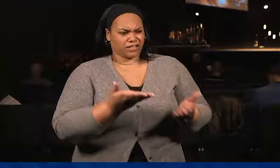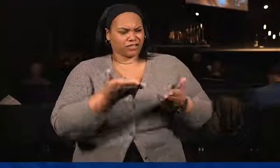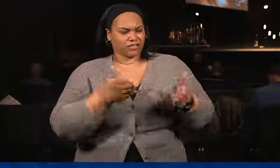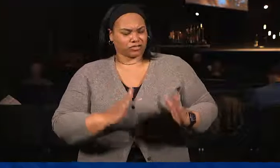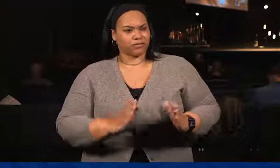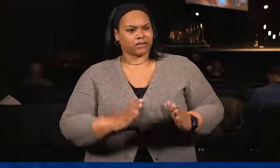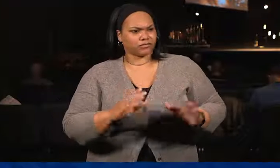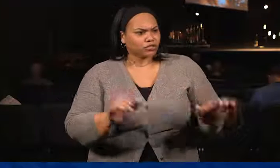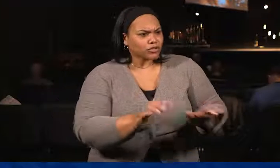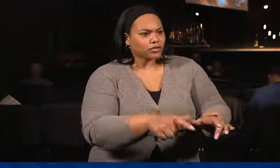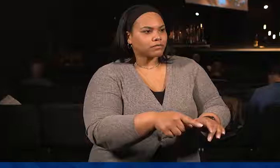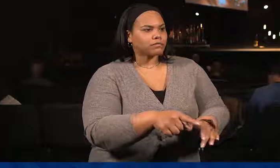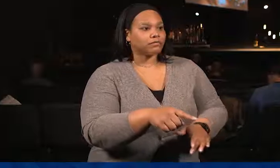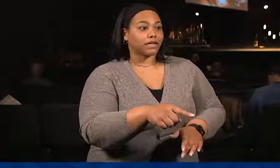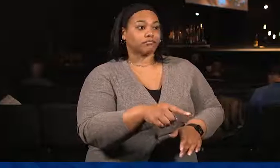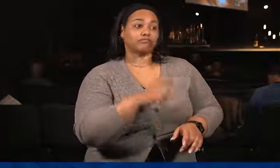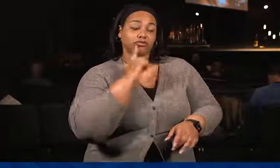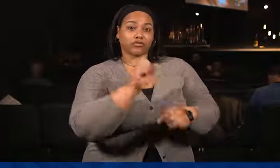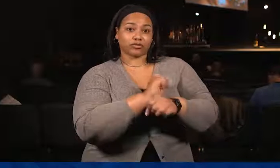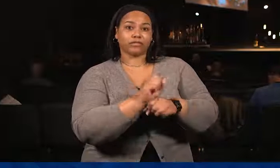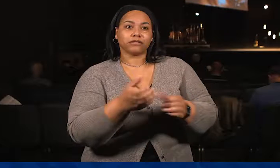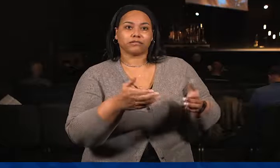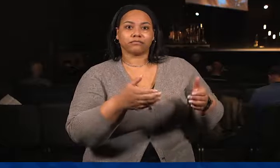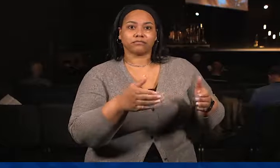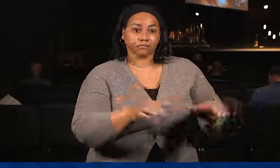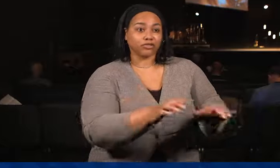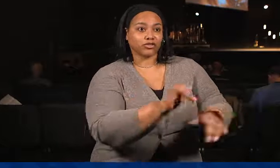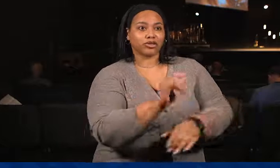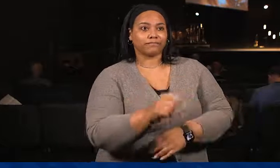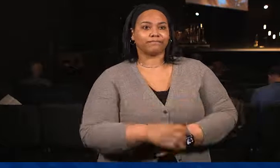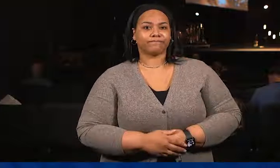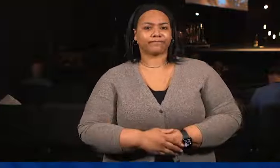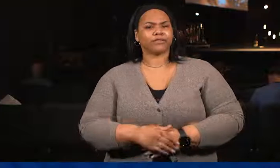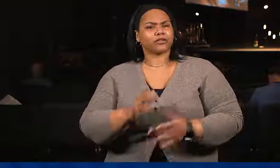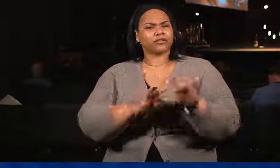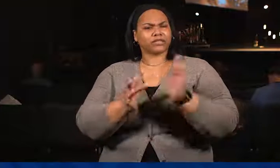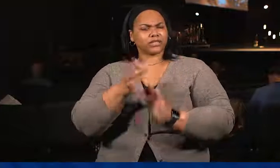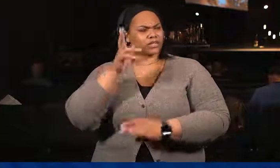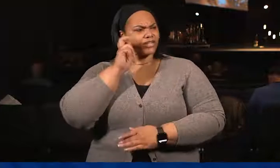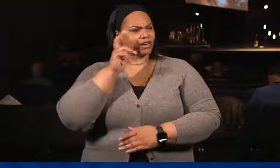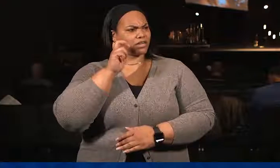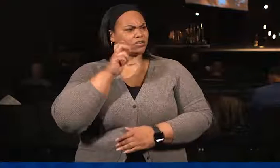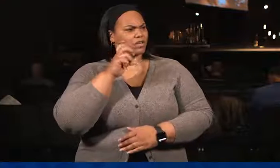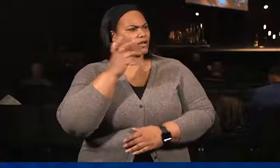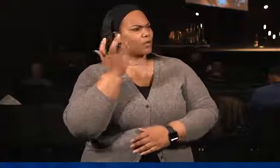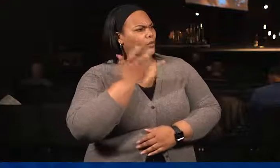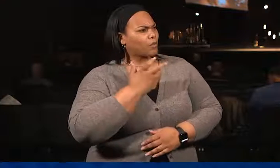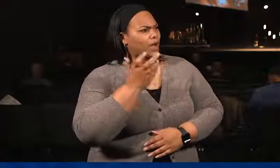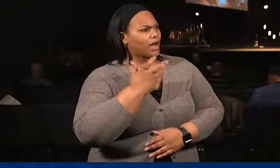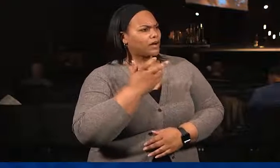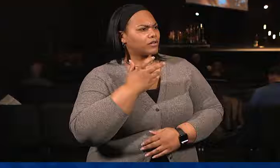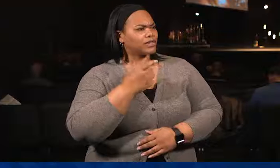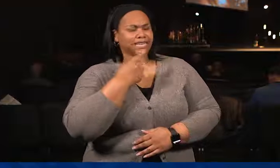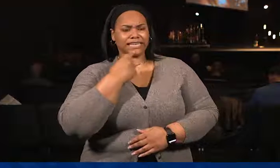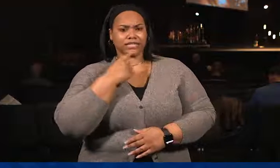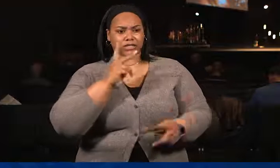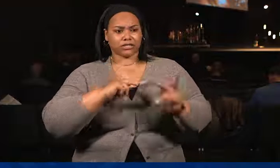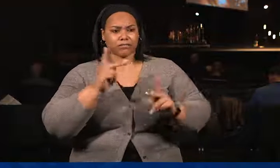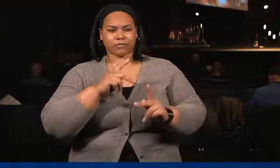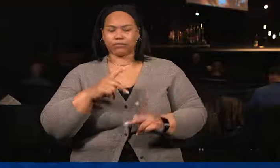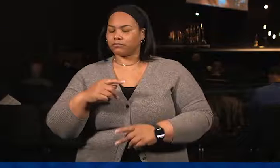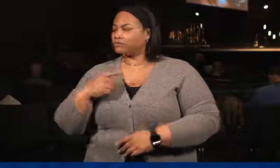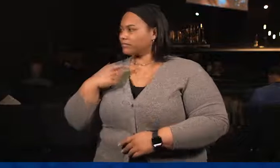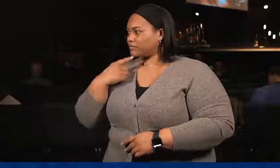it." When Jesus heard this, he was amazed at him. And turning to the crowd following him, he said, "I tell